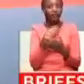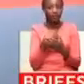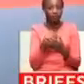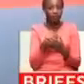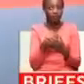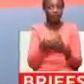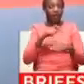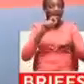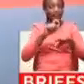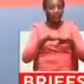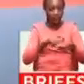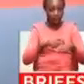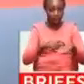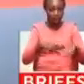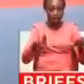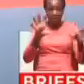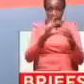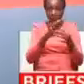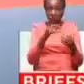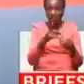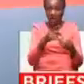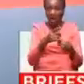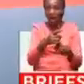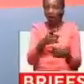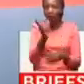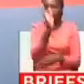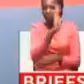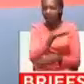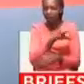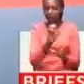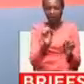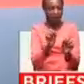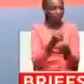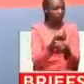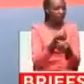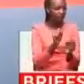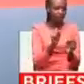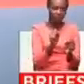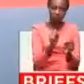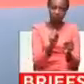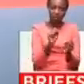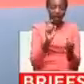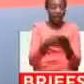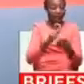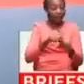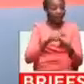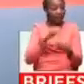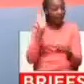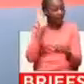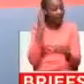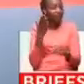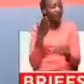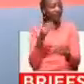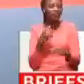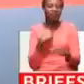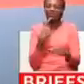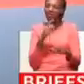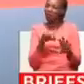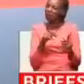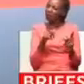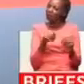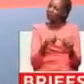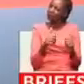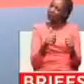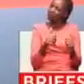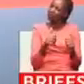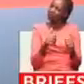you cross this line, you don't go back. So once I heard that, I said, okay, well,